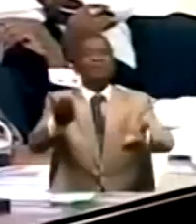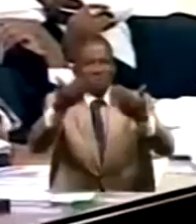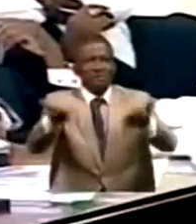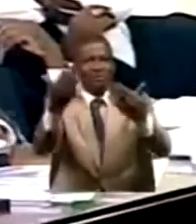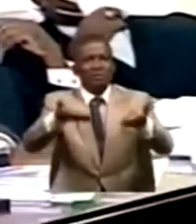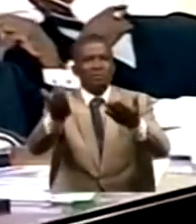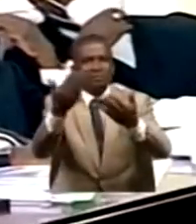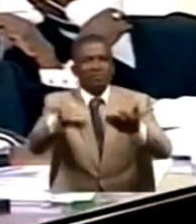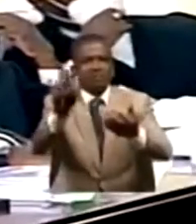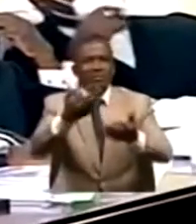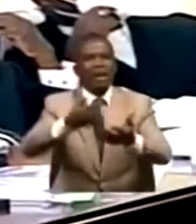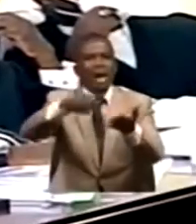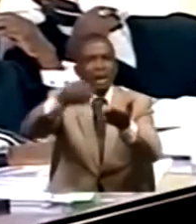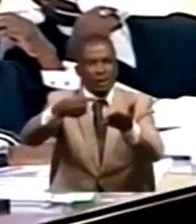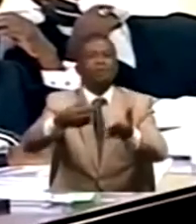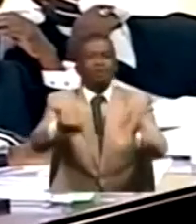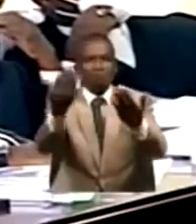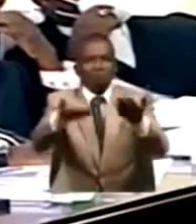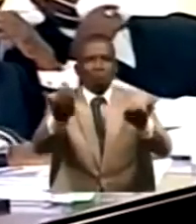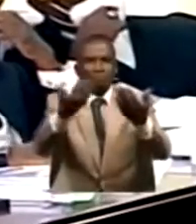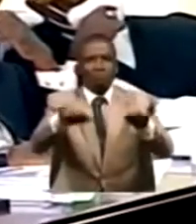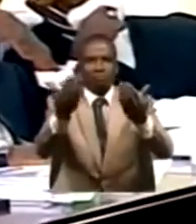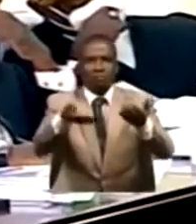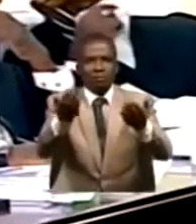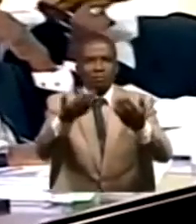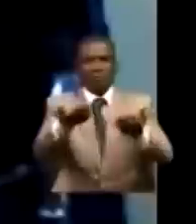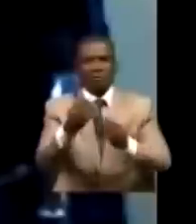next. I signed. Yes, good. Let's go on to the next.